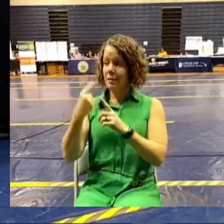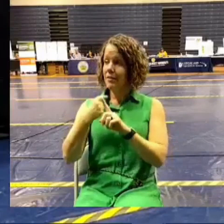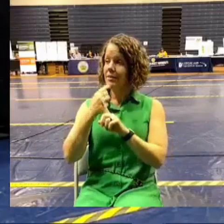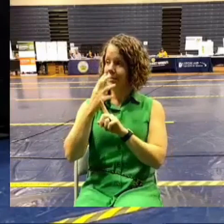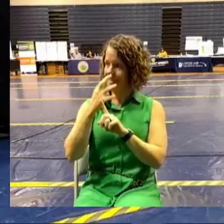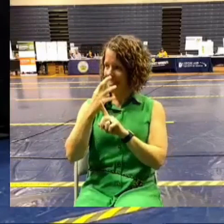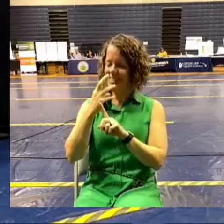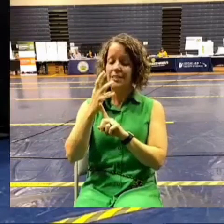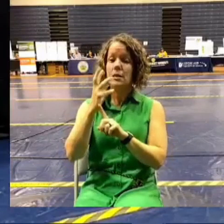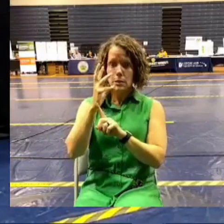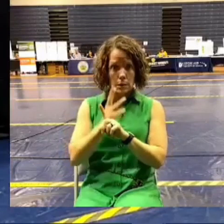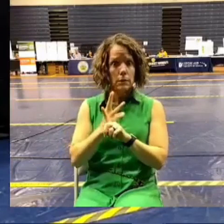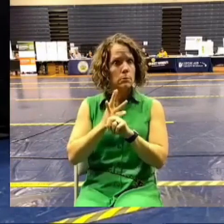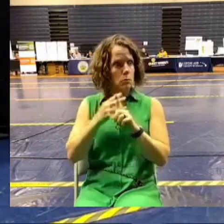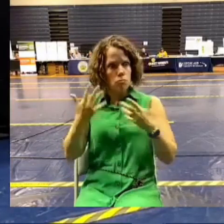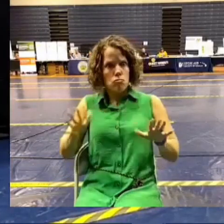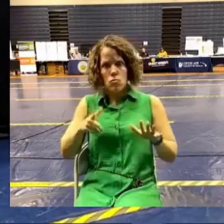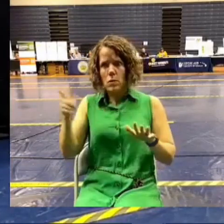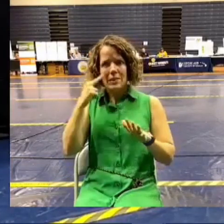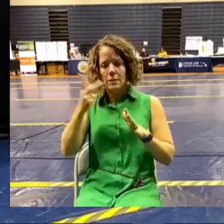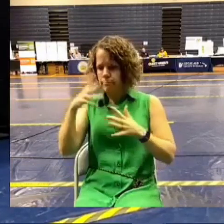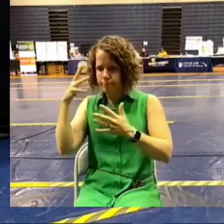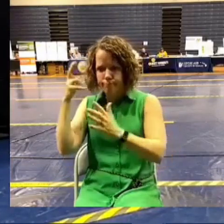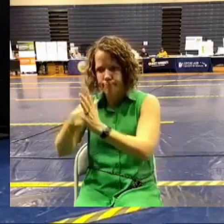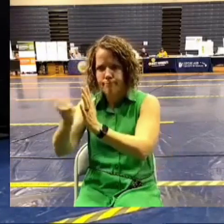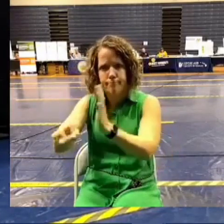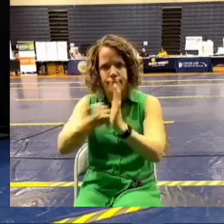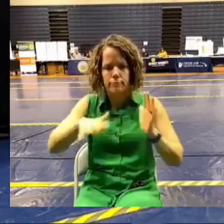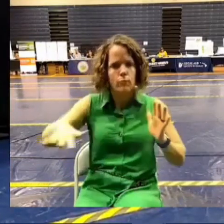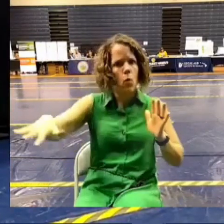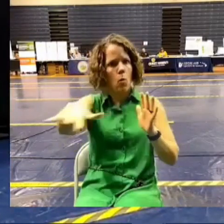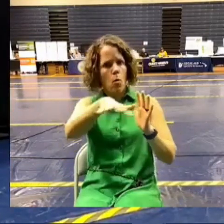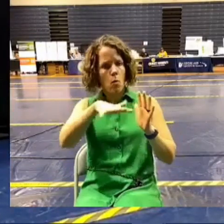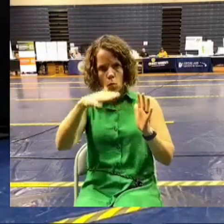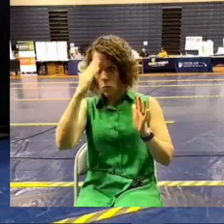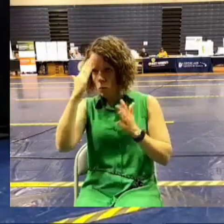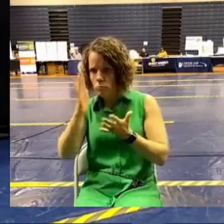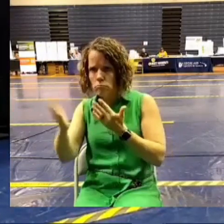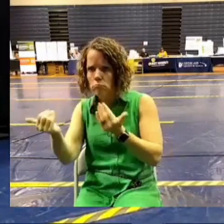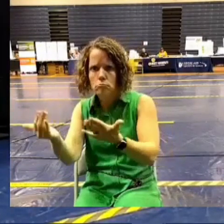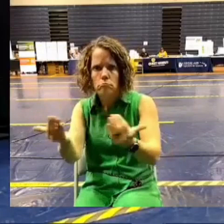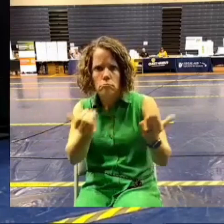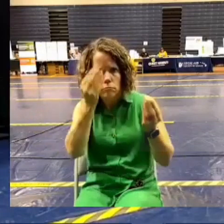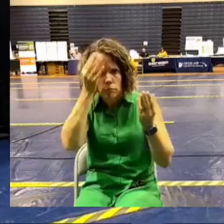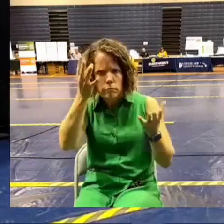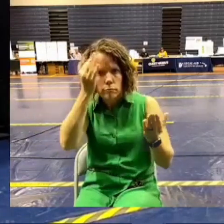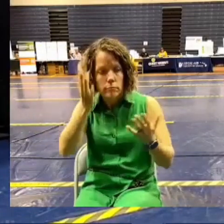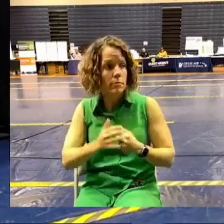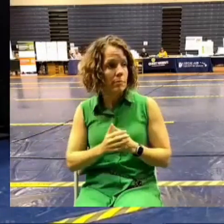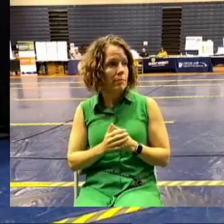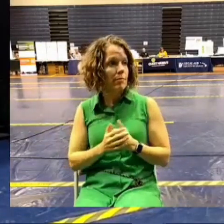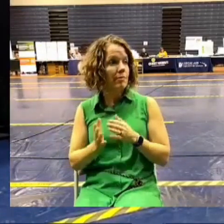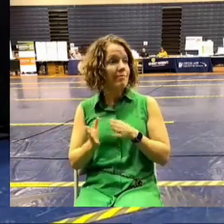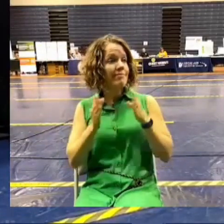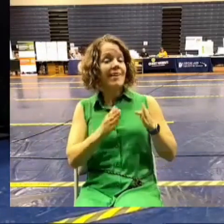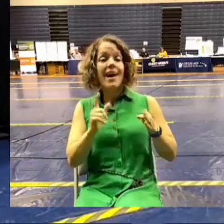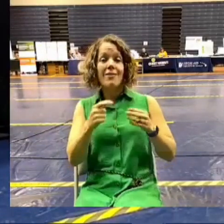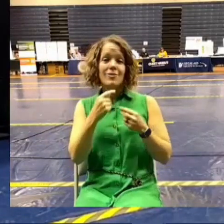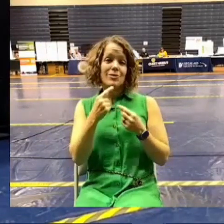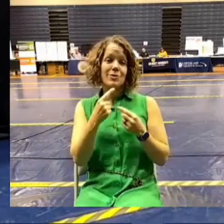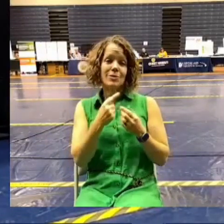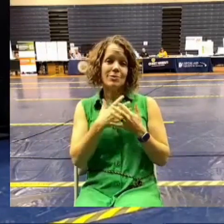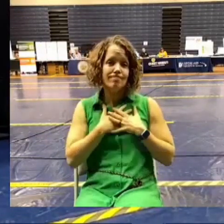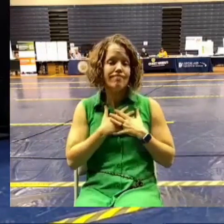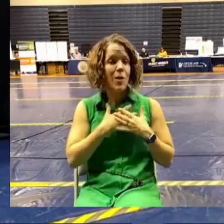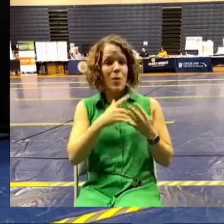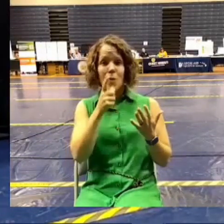then some. And within also my circle of friends, my childhood friends, people I grew